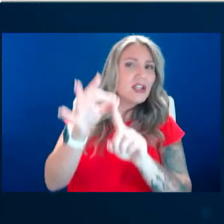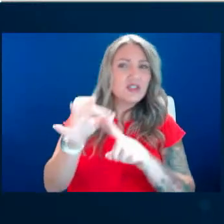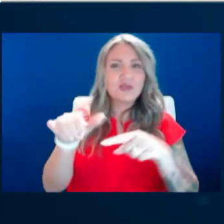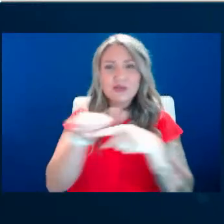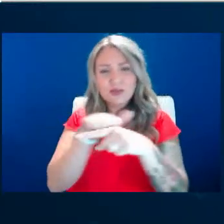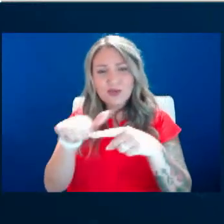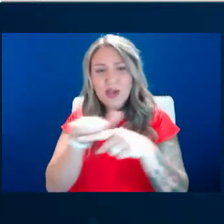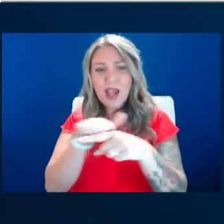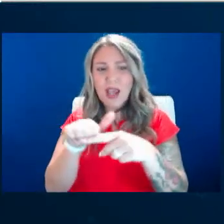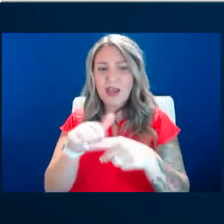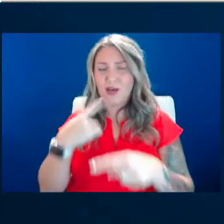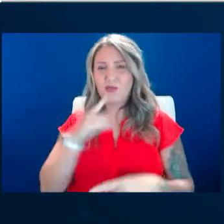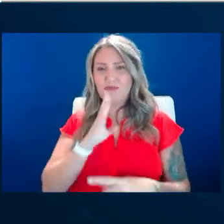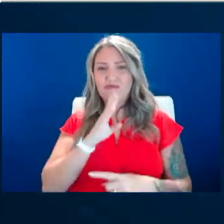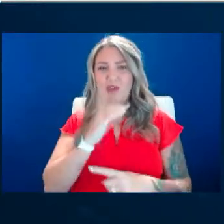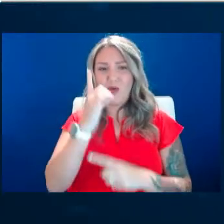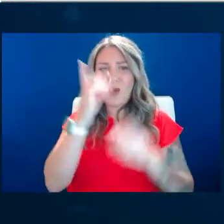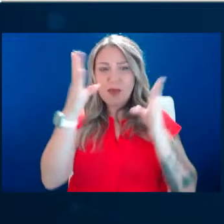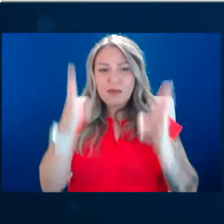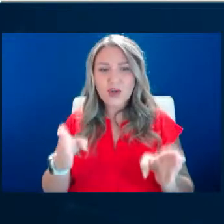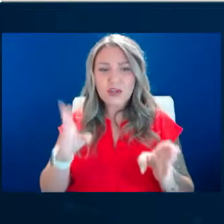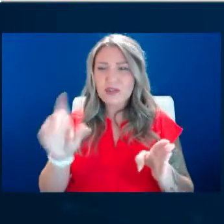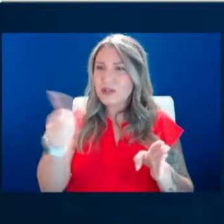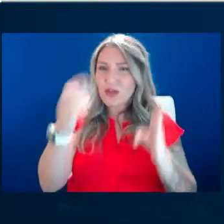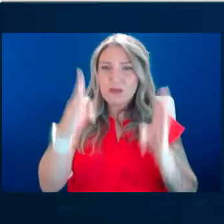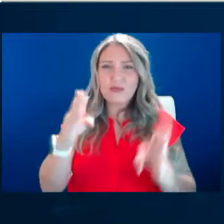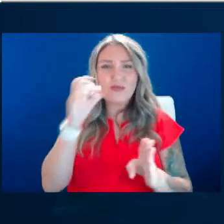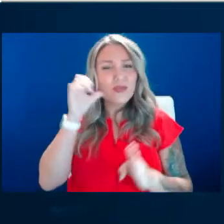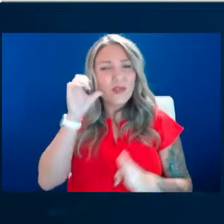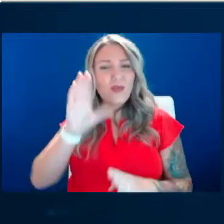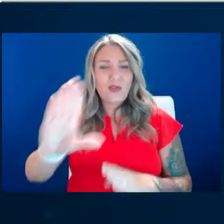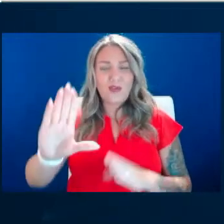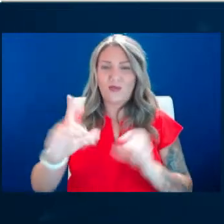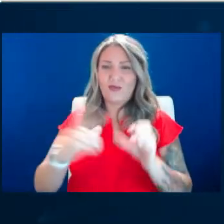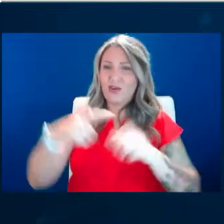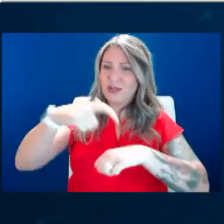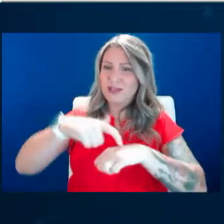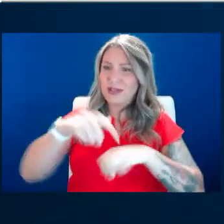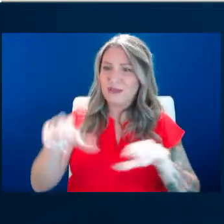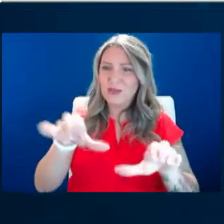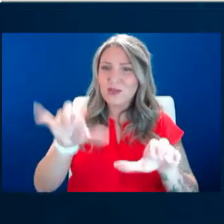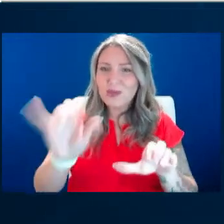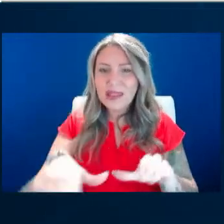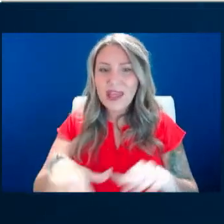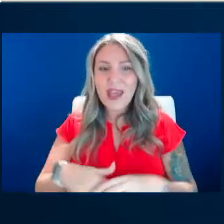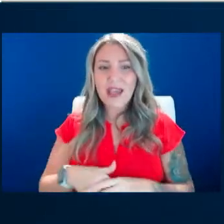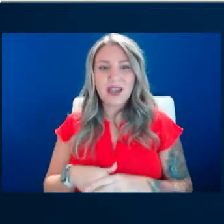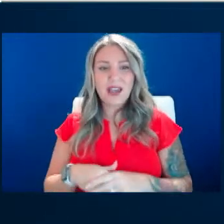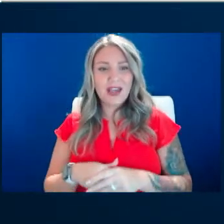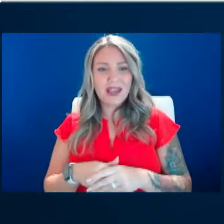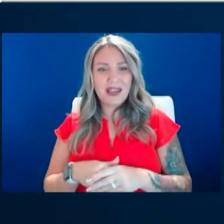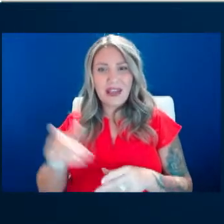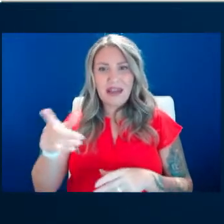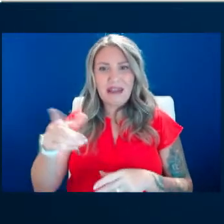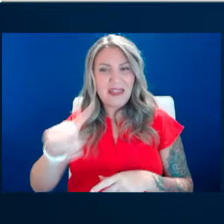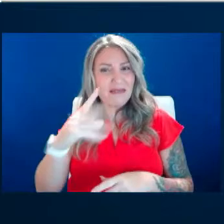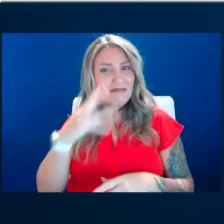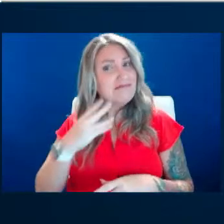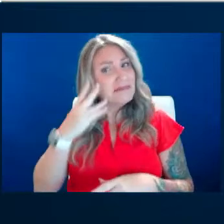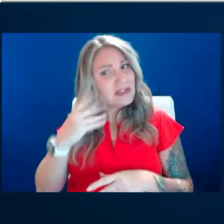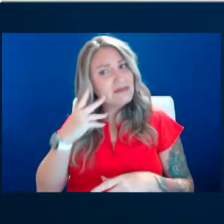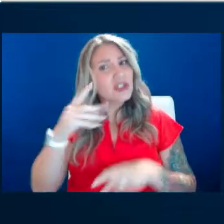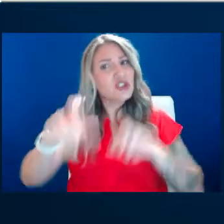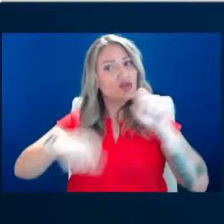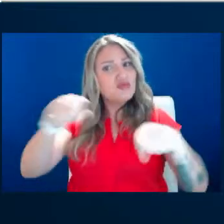to one person or about another person yesterday who this was kind of their first time doing something like this. So are these experienced riders or are